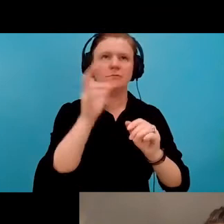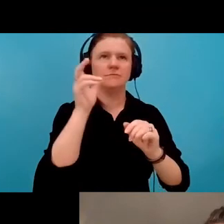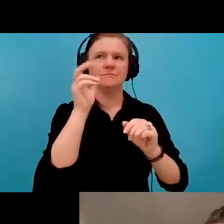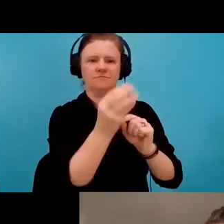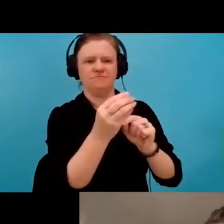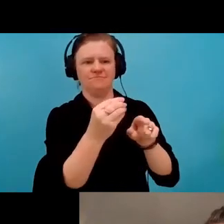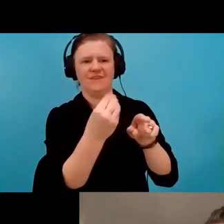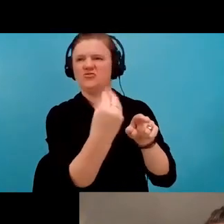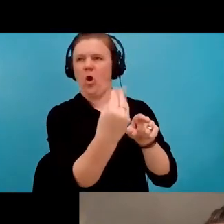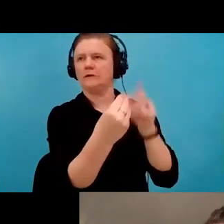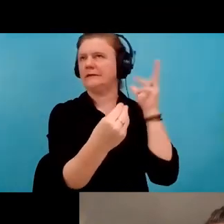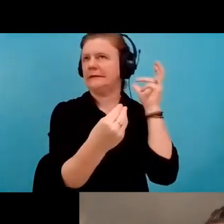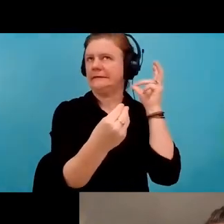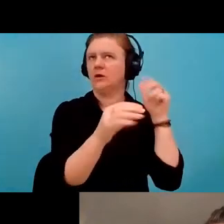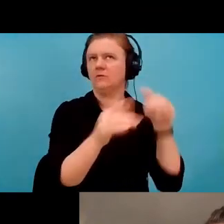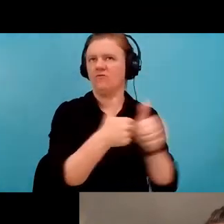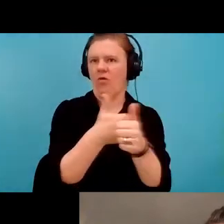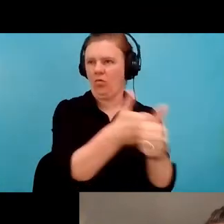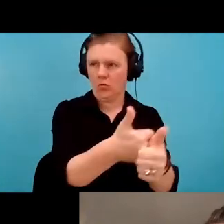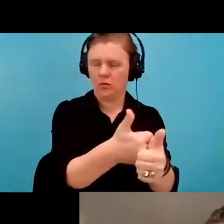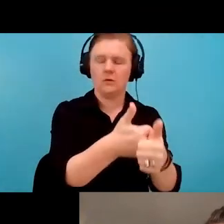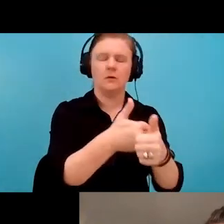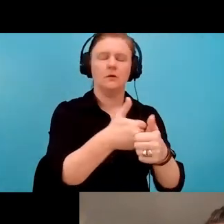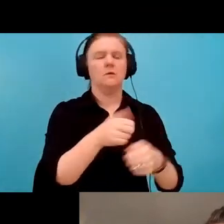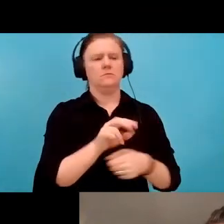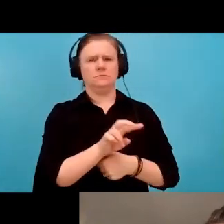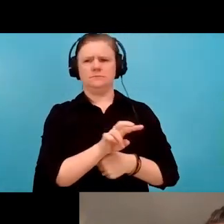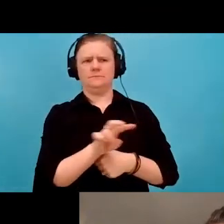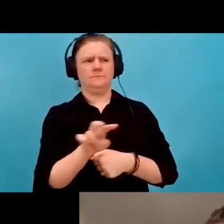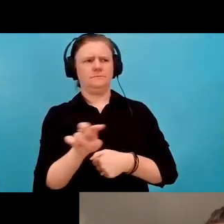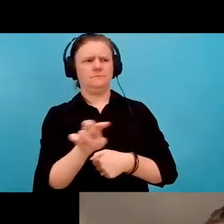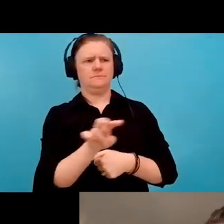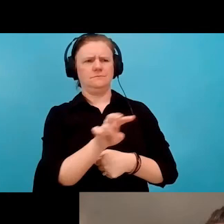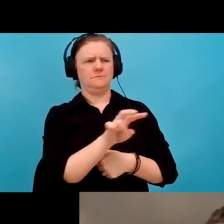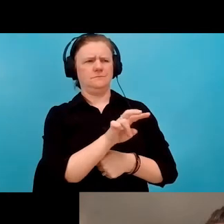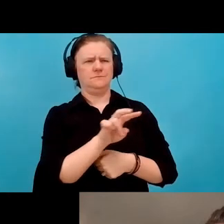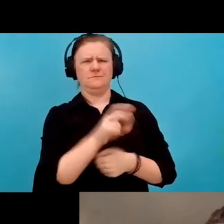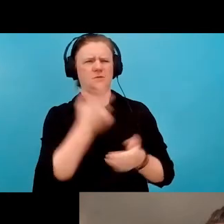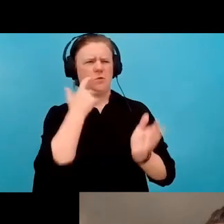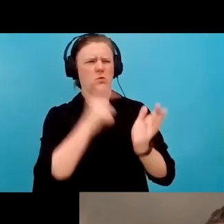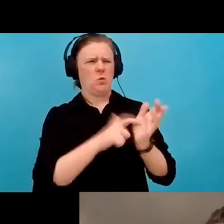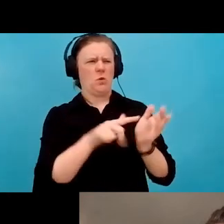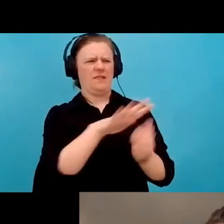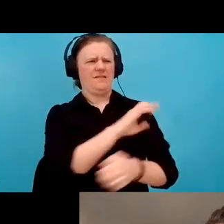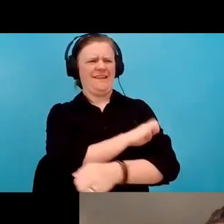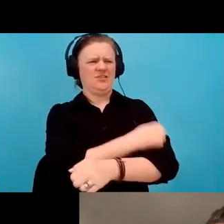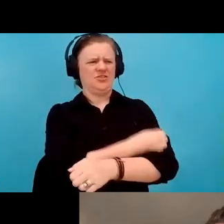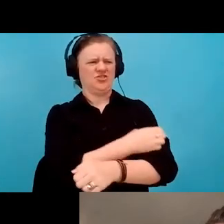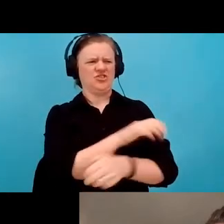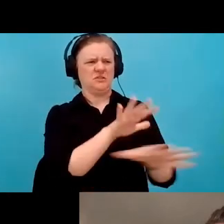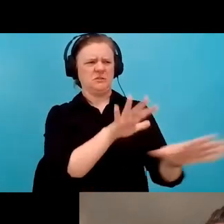screen, I saw and felt the energy around me change. And I saw these people